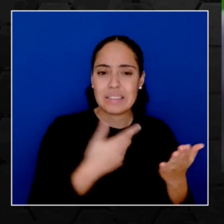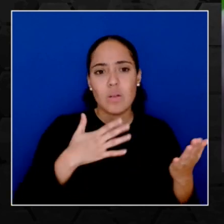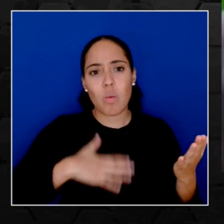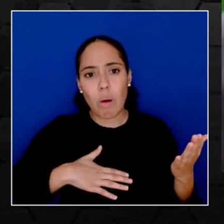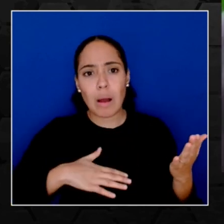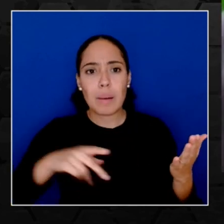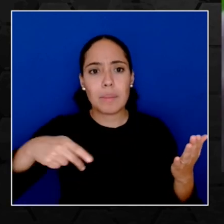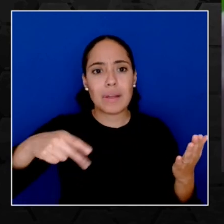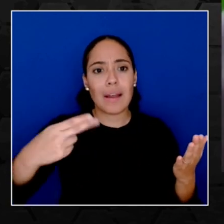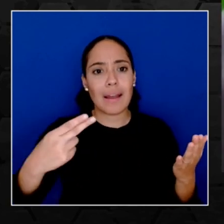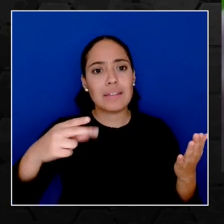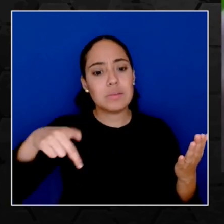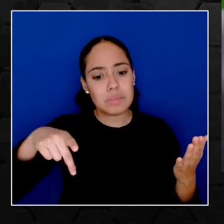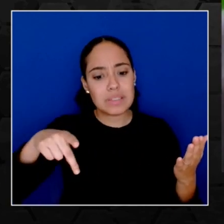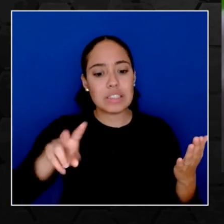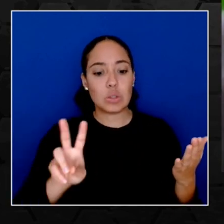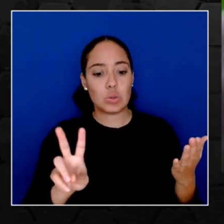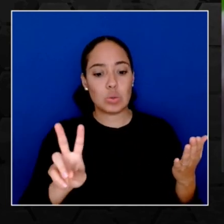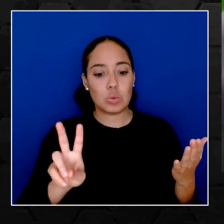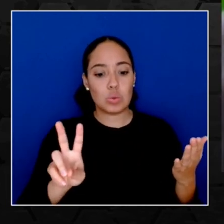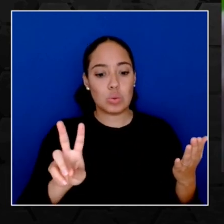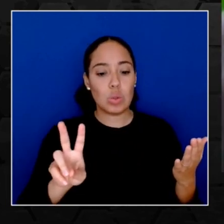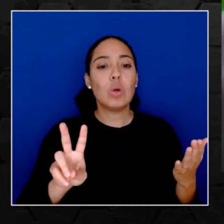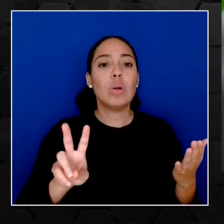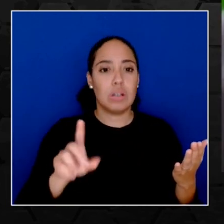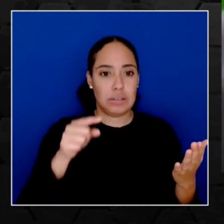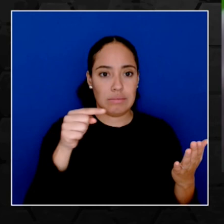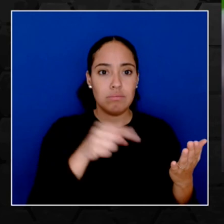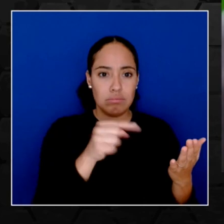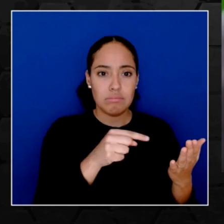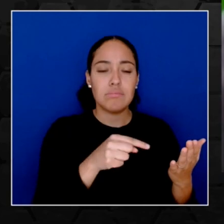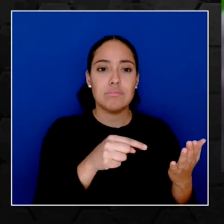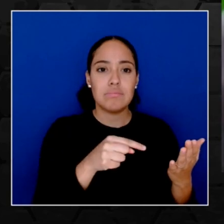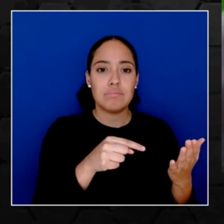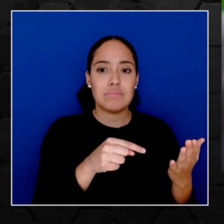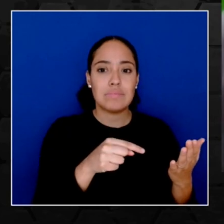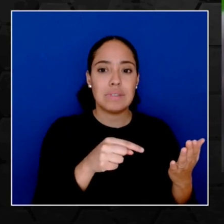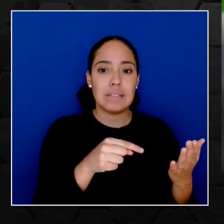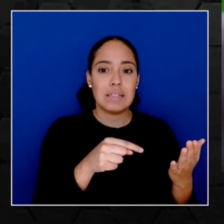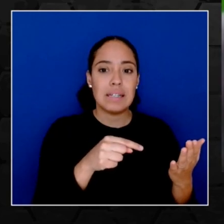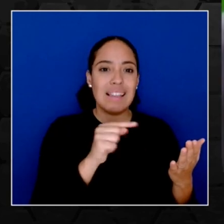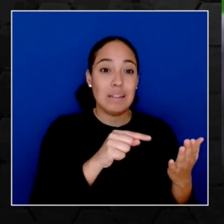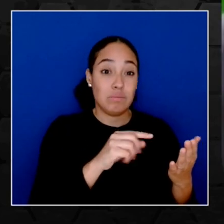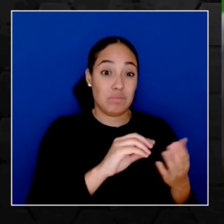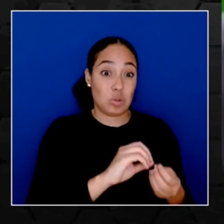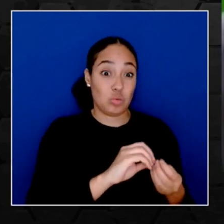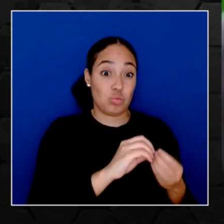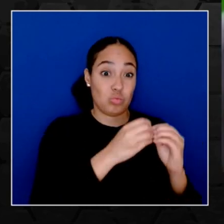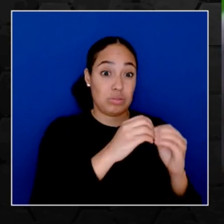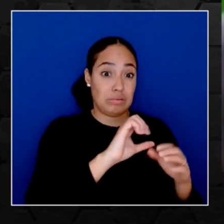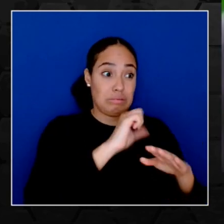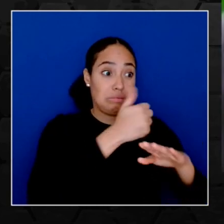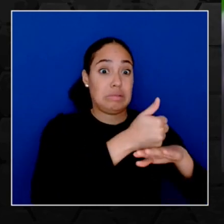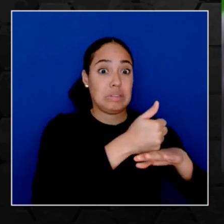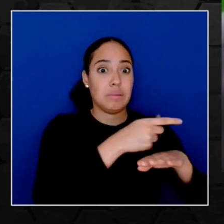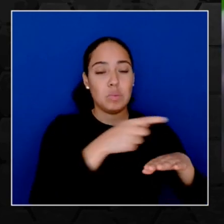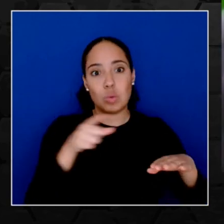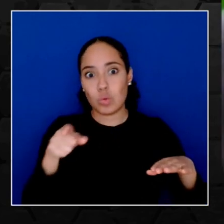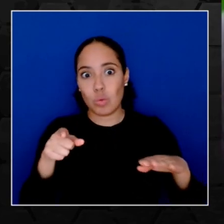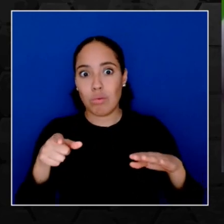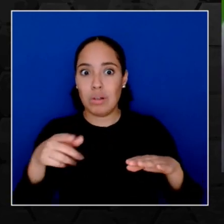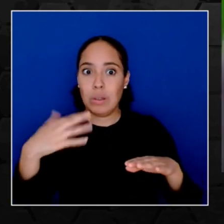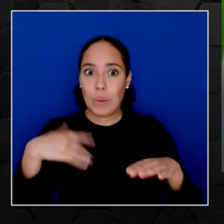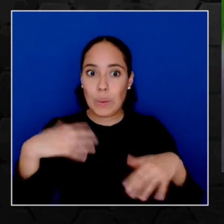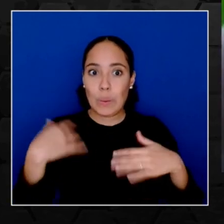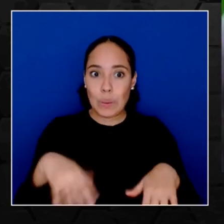write all this linear regression, you can also use Rubik's ML. So that was great, Kartikey. I would say you covered a lot in just about 25 minutes,